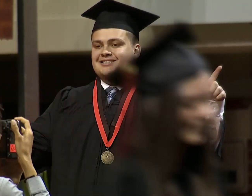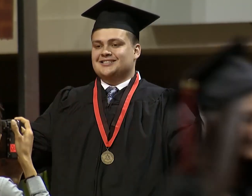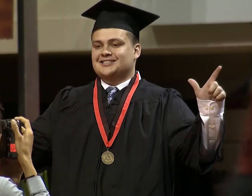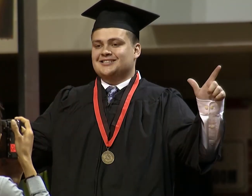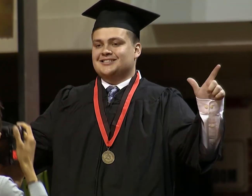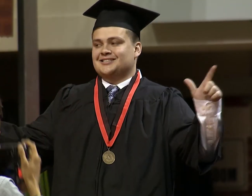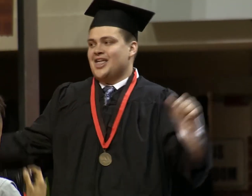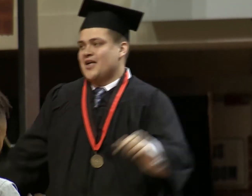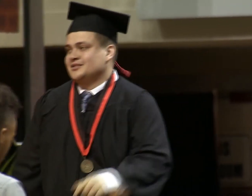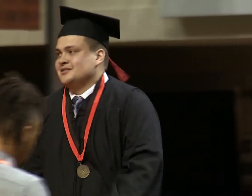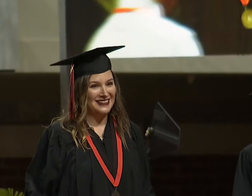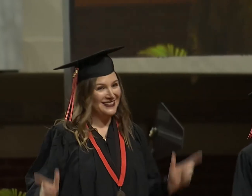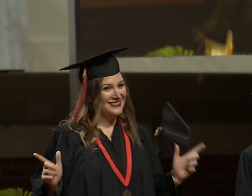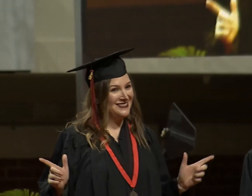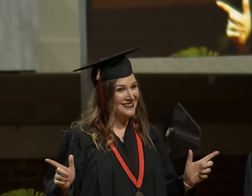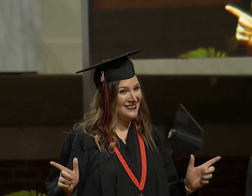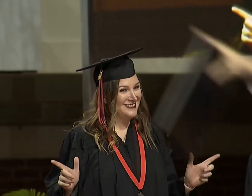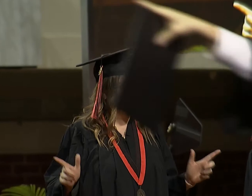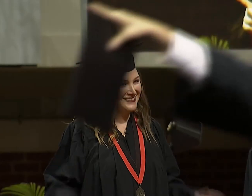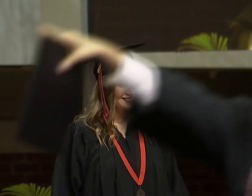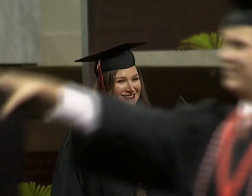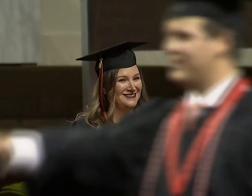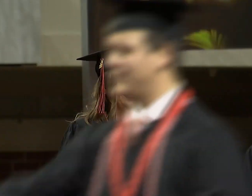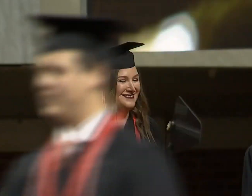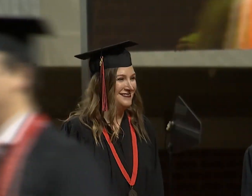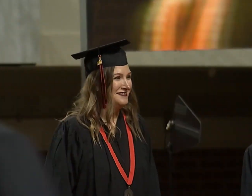Taylen Watson.